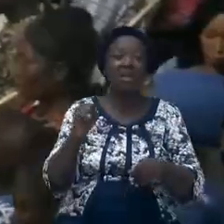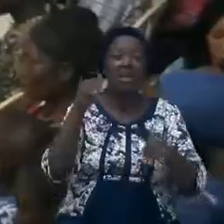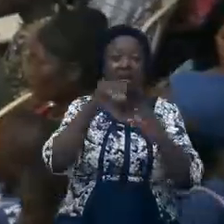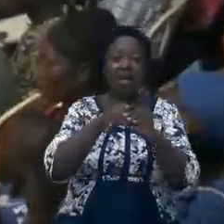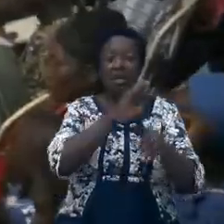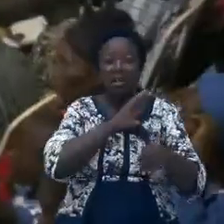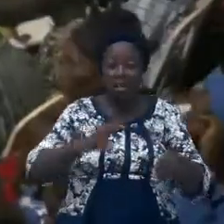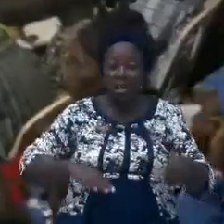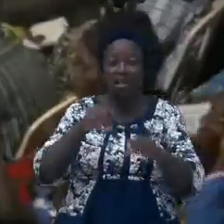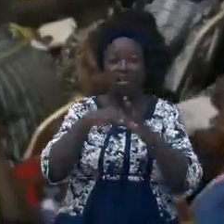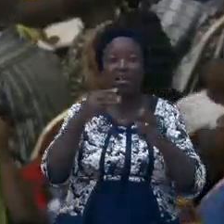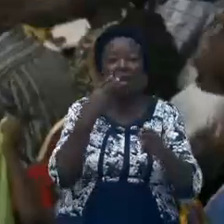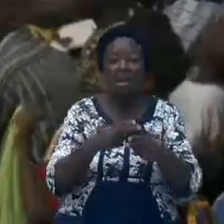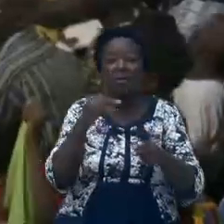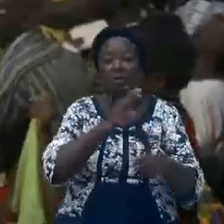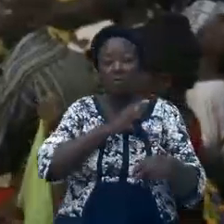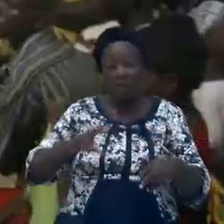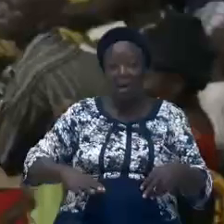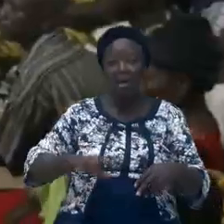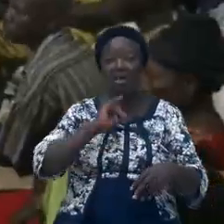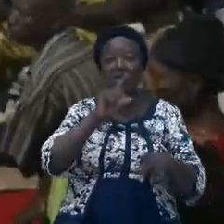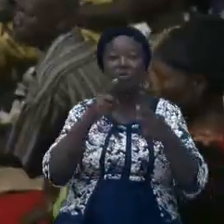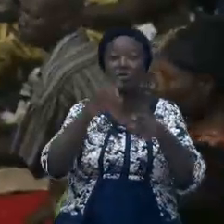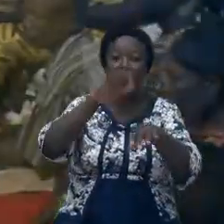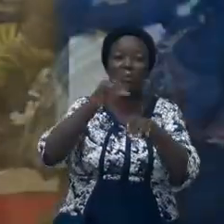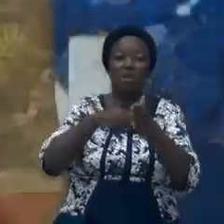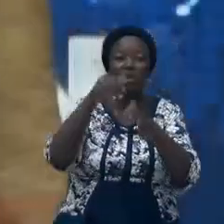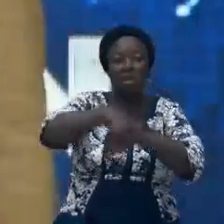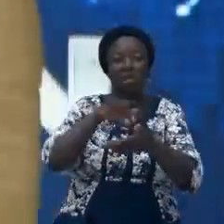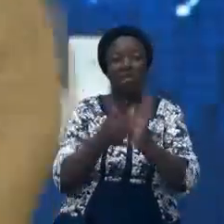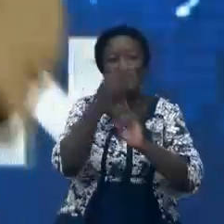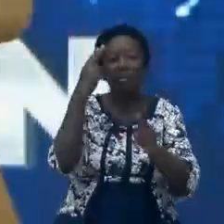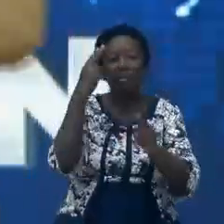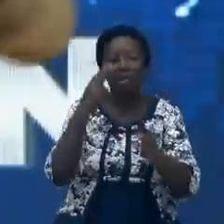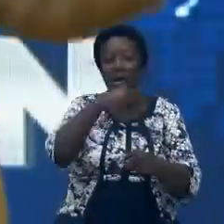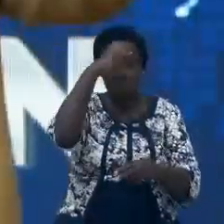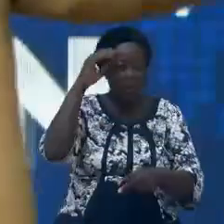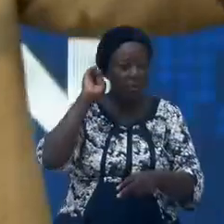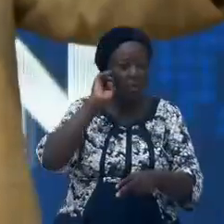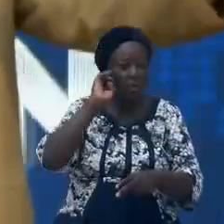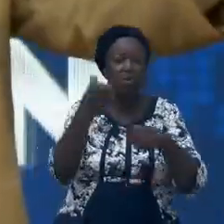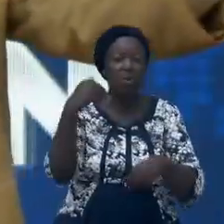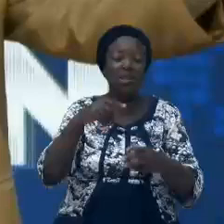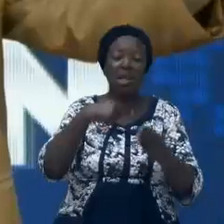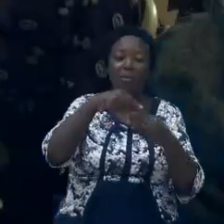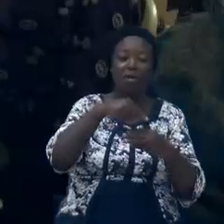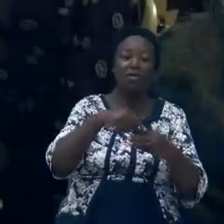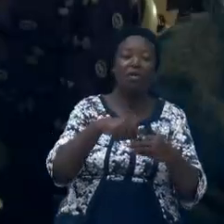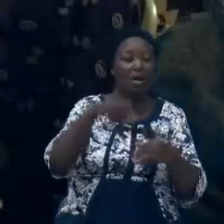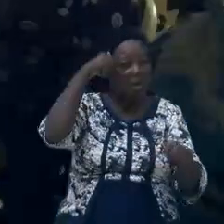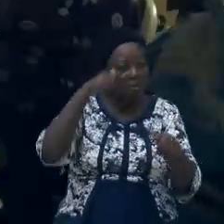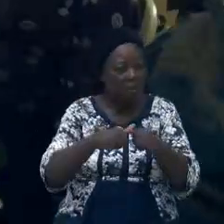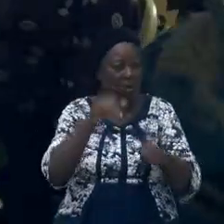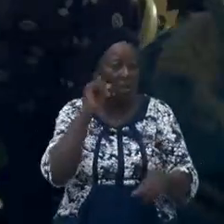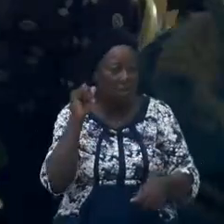that's why the anointing in Christ, in the name of Christ, is going to touch you tonight. Because